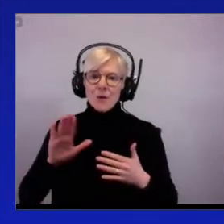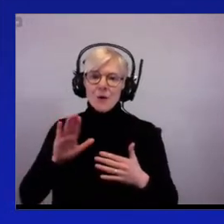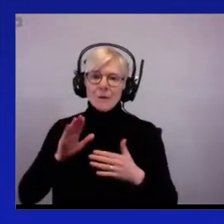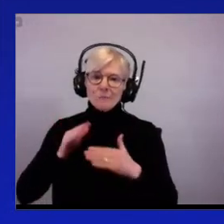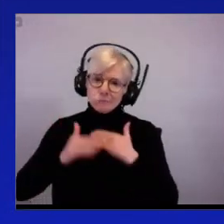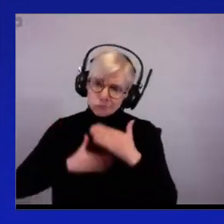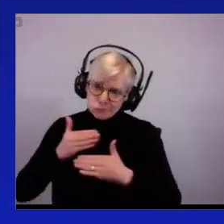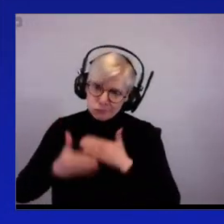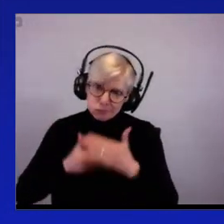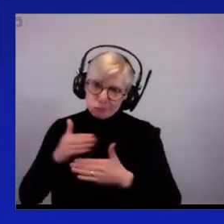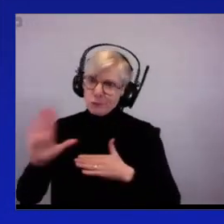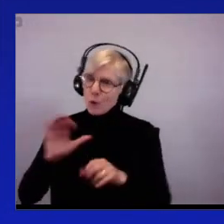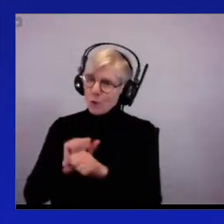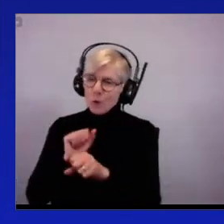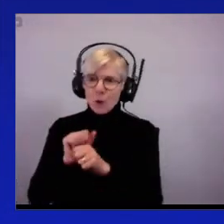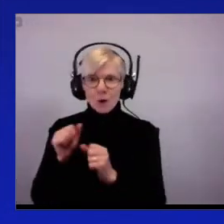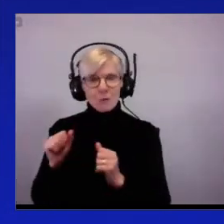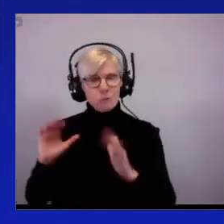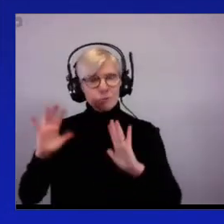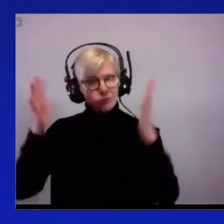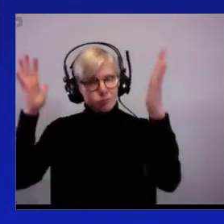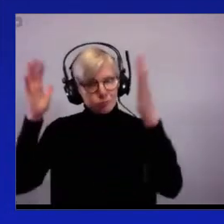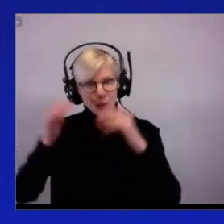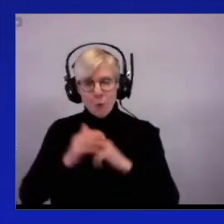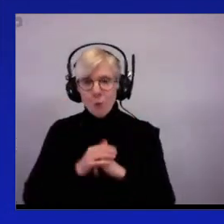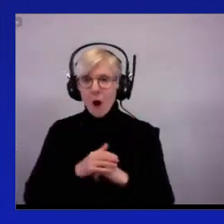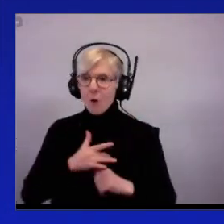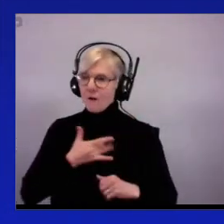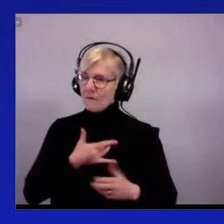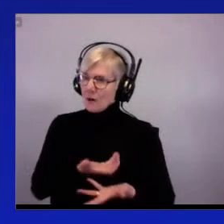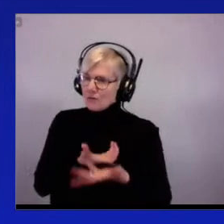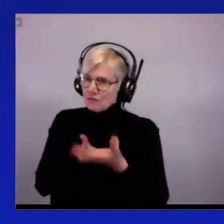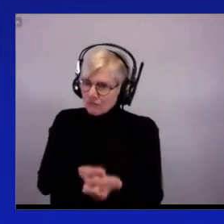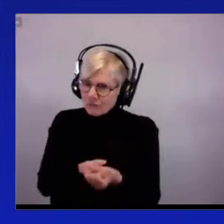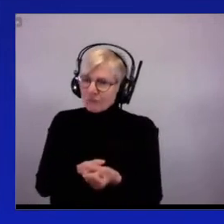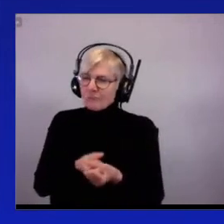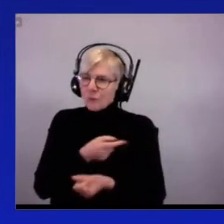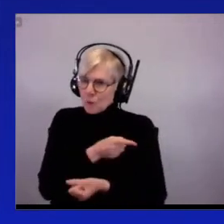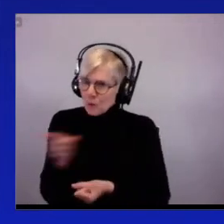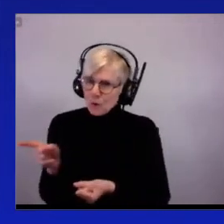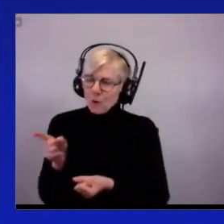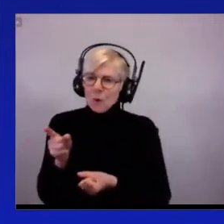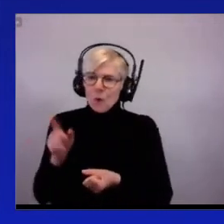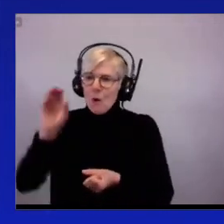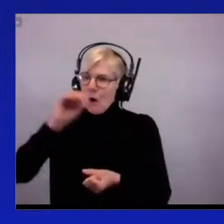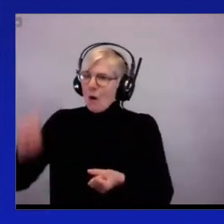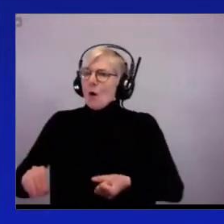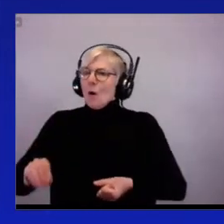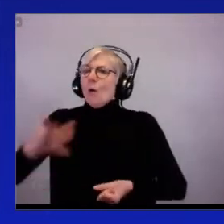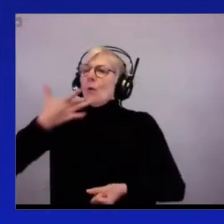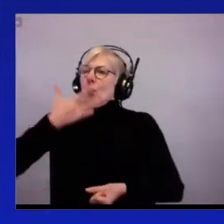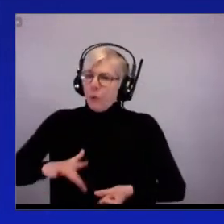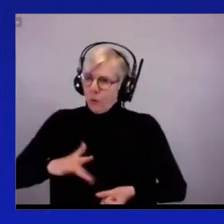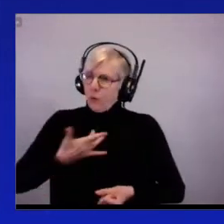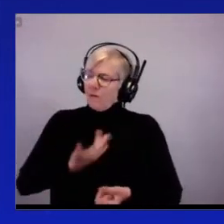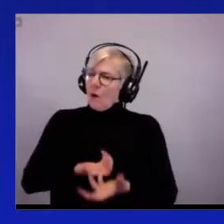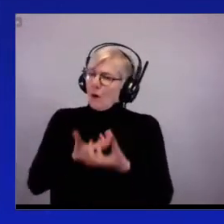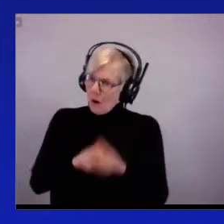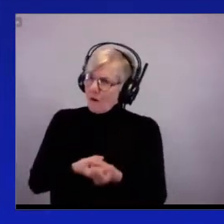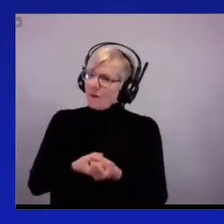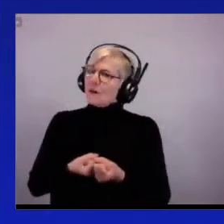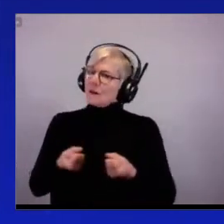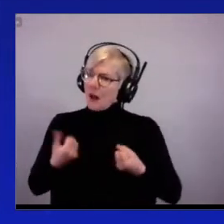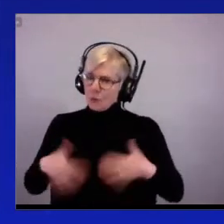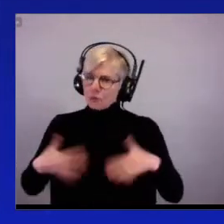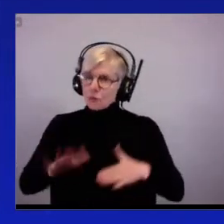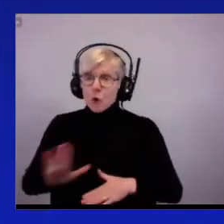you do. And I just want you to know that I feel like we're in really good hands in Ottawa. I feel confident that all